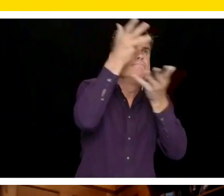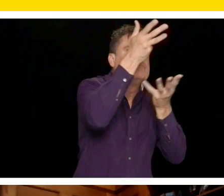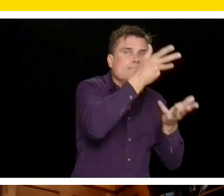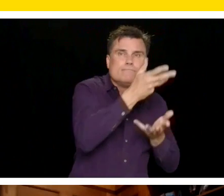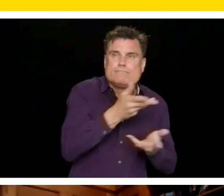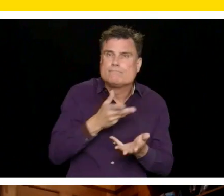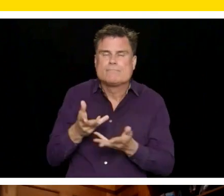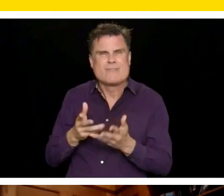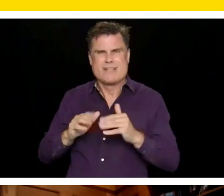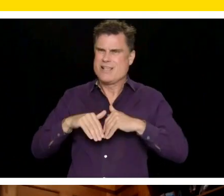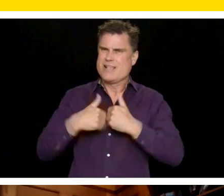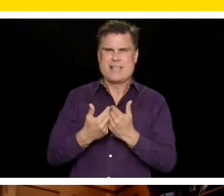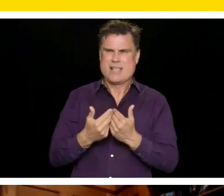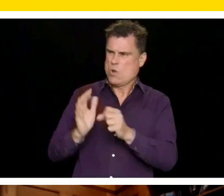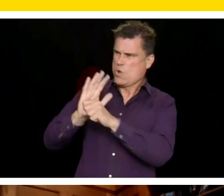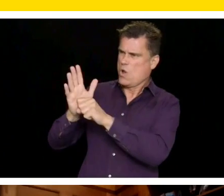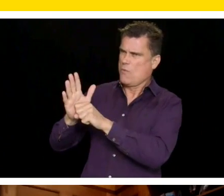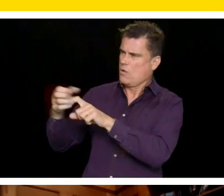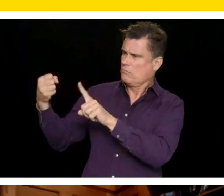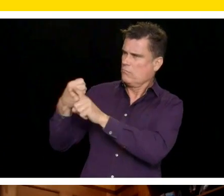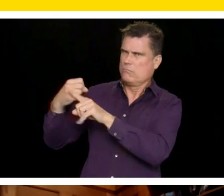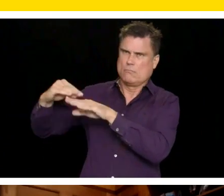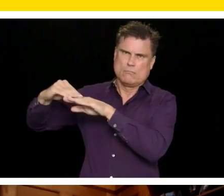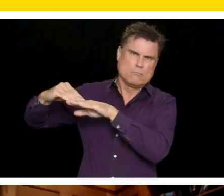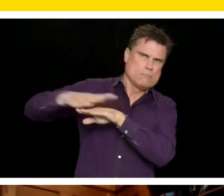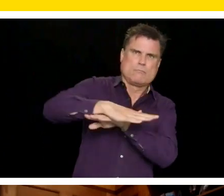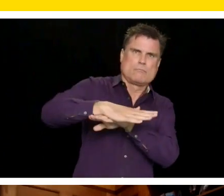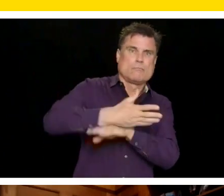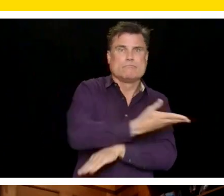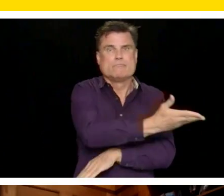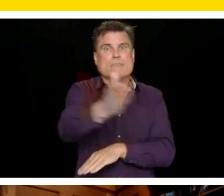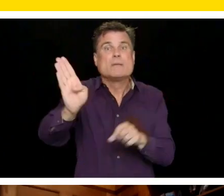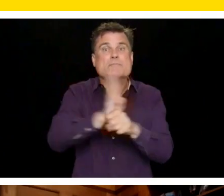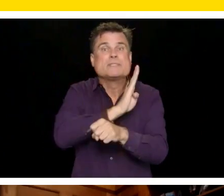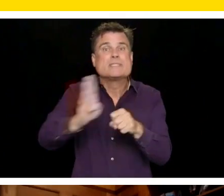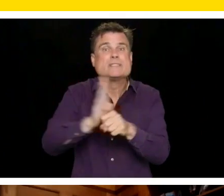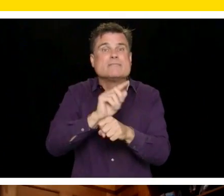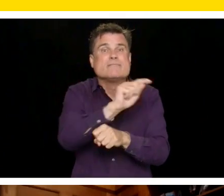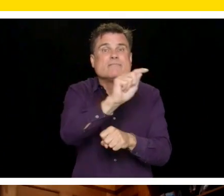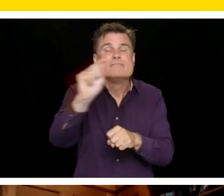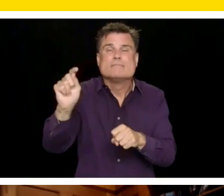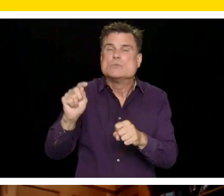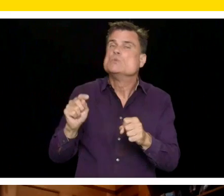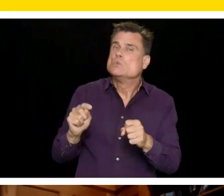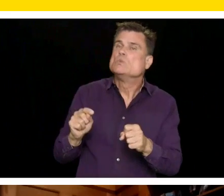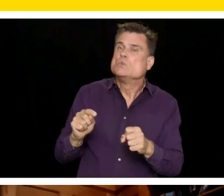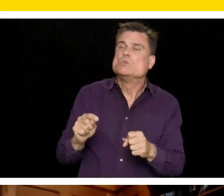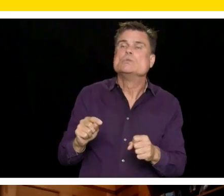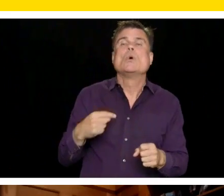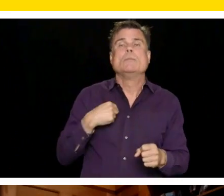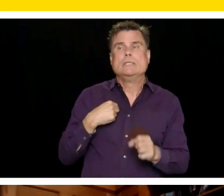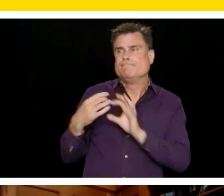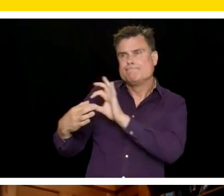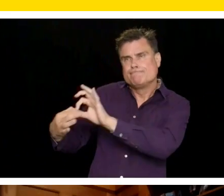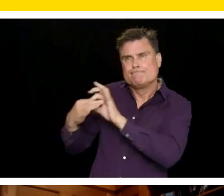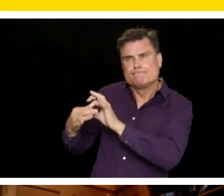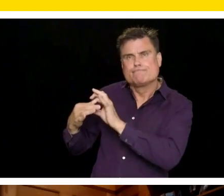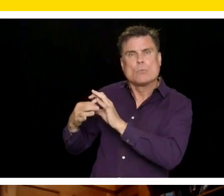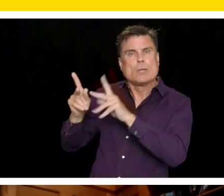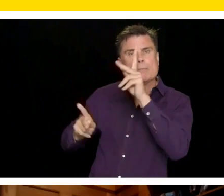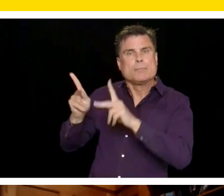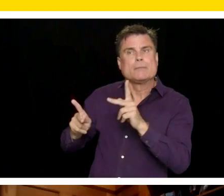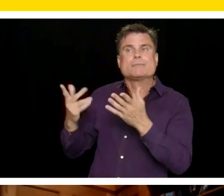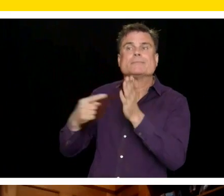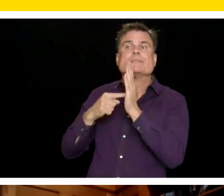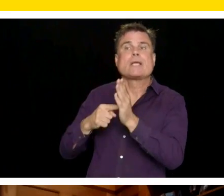the province, and working with people like Tom to make sure that we're responding to the needs of small business as